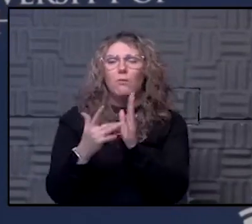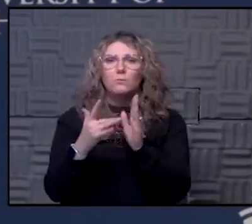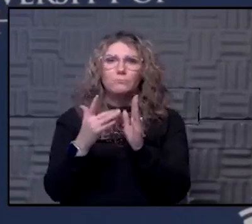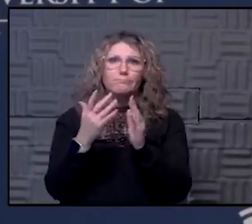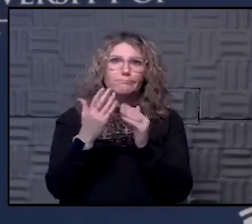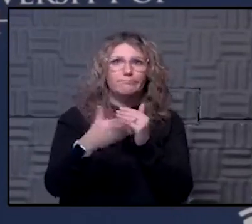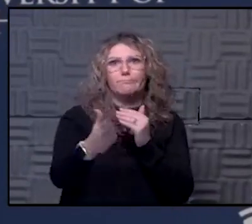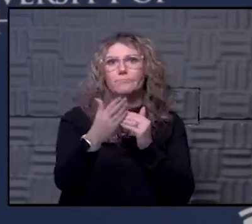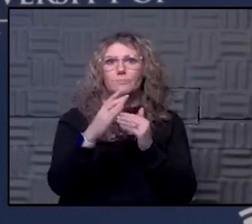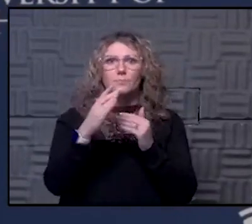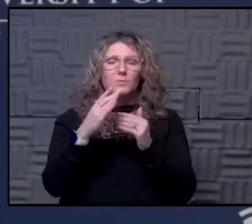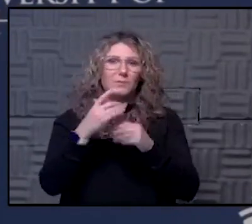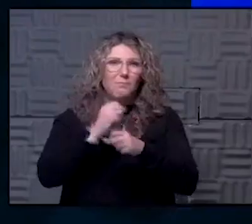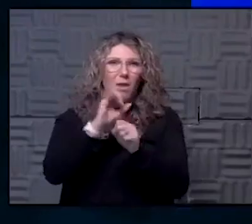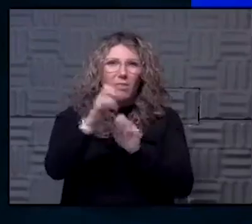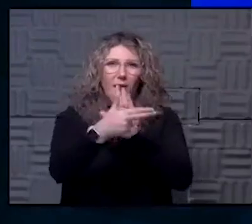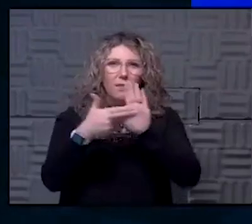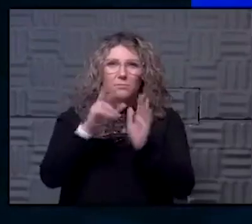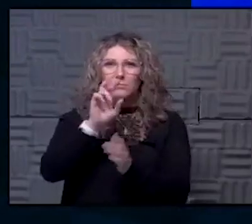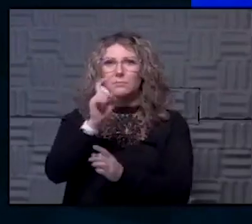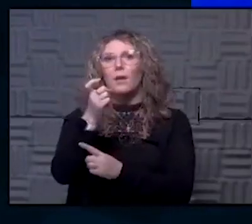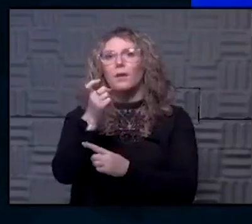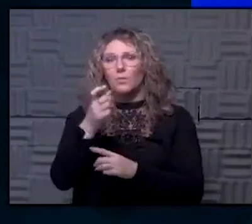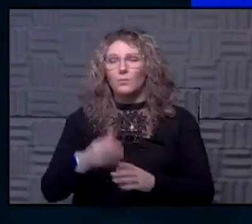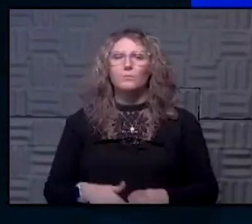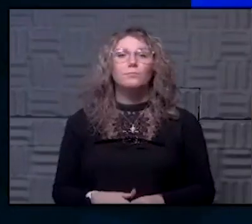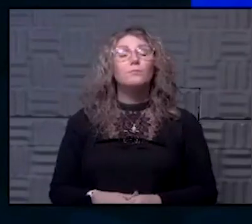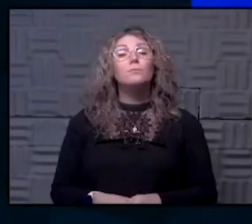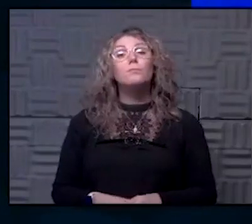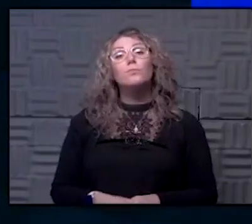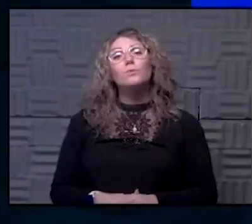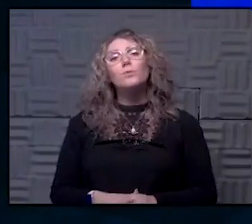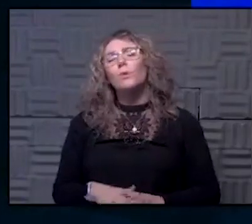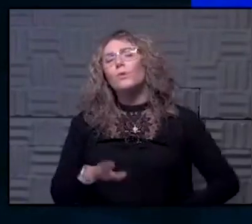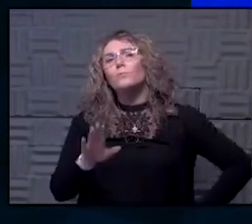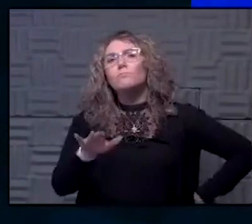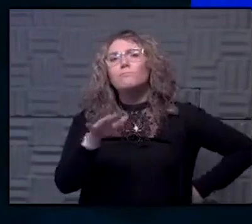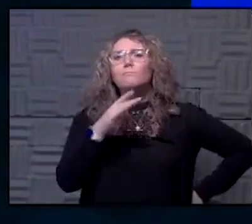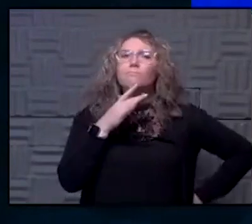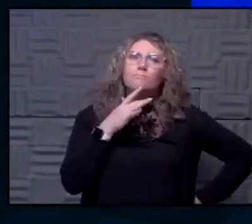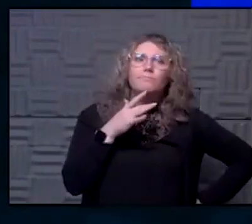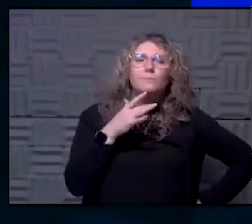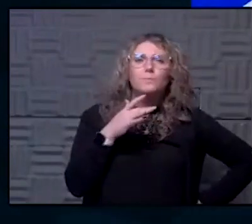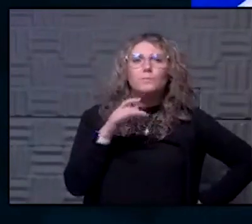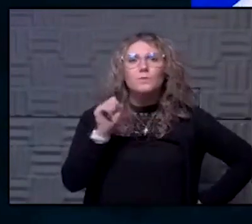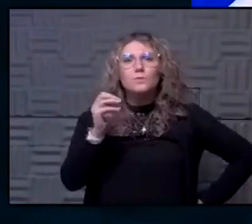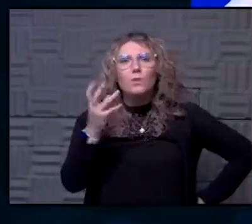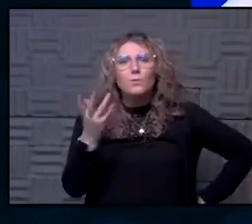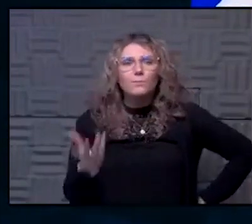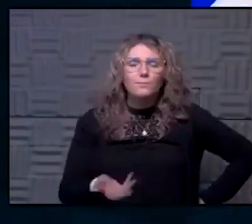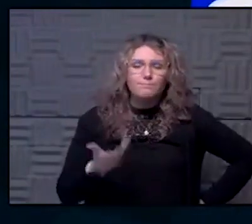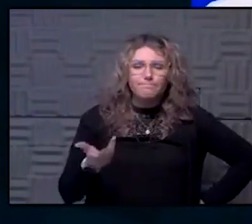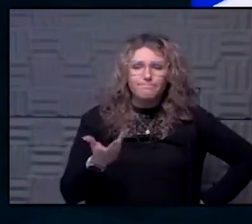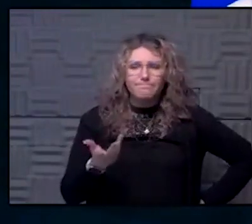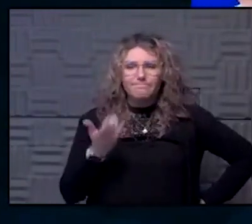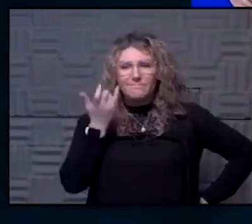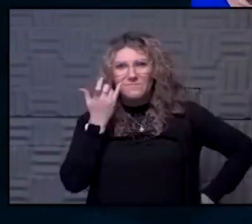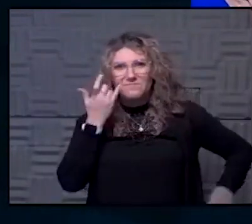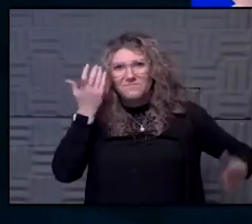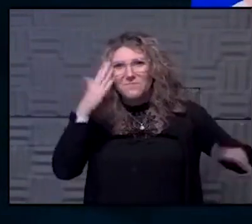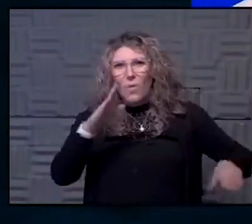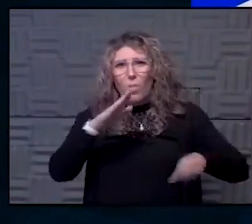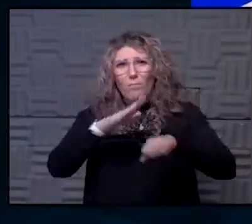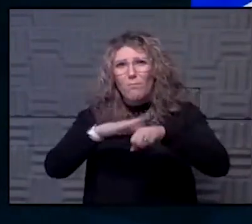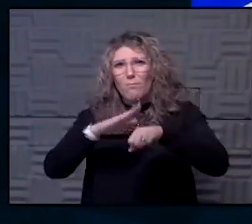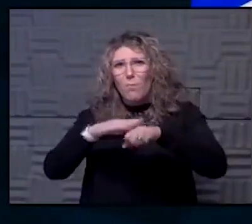that to make the diagnosis. And Ryan, so what it says if we don't really know what the warning